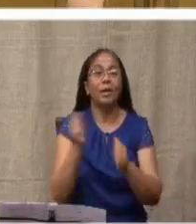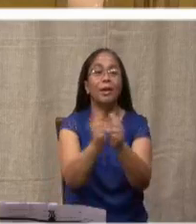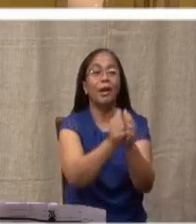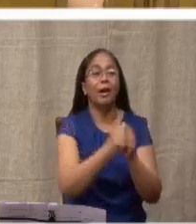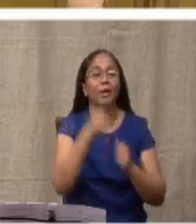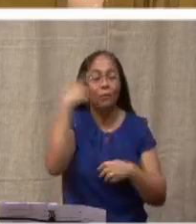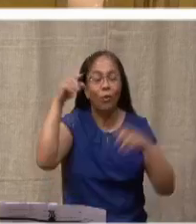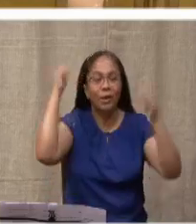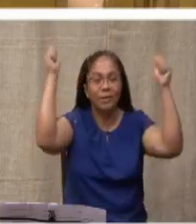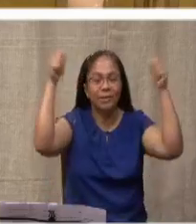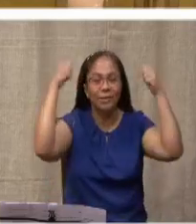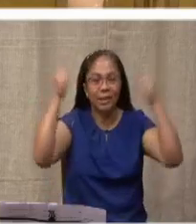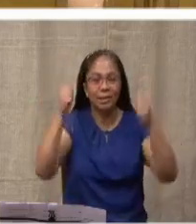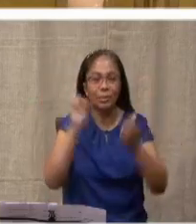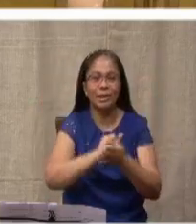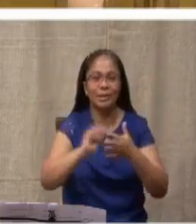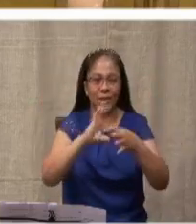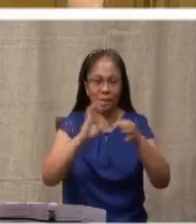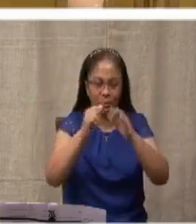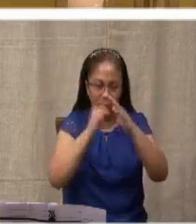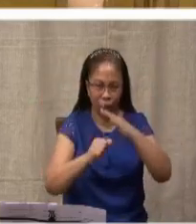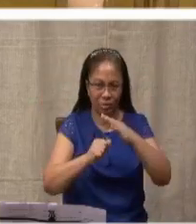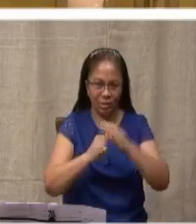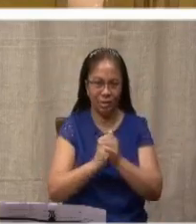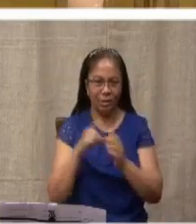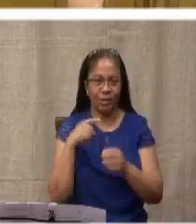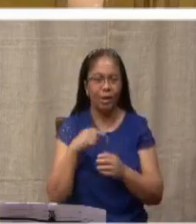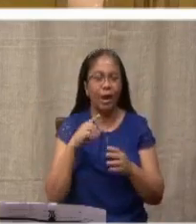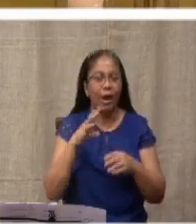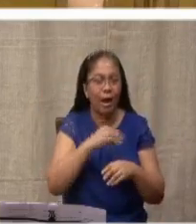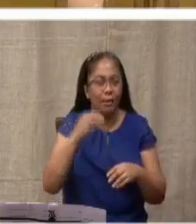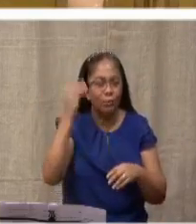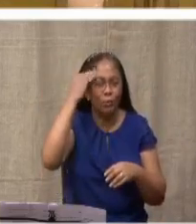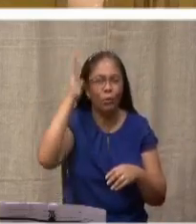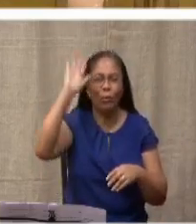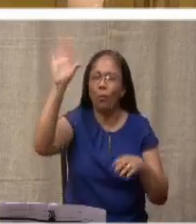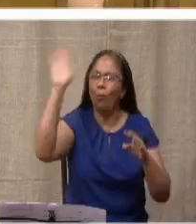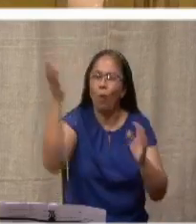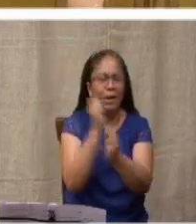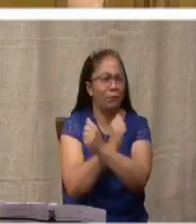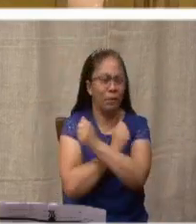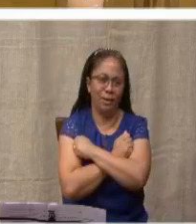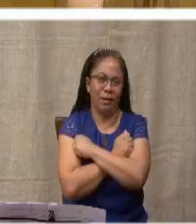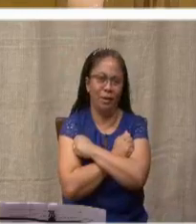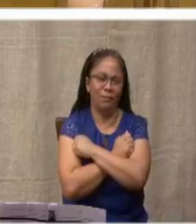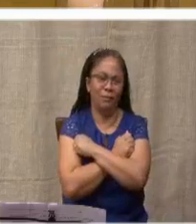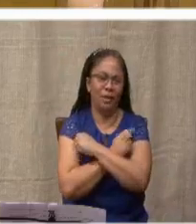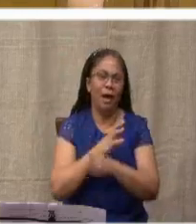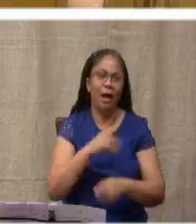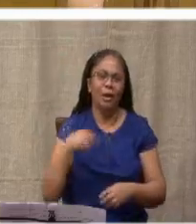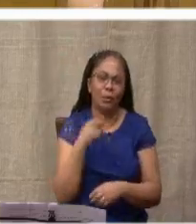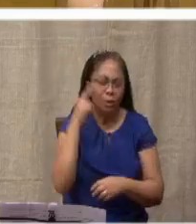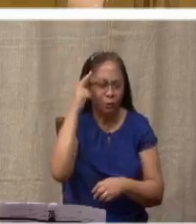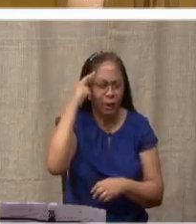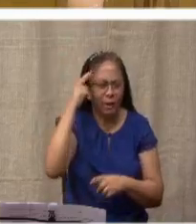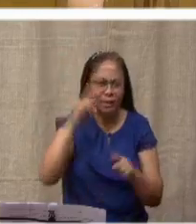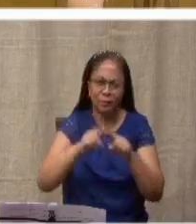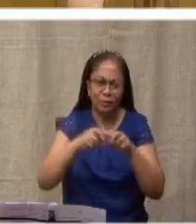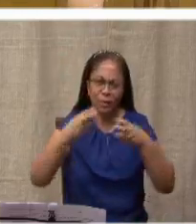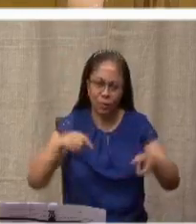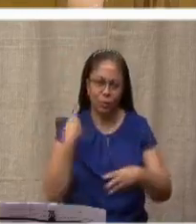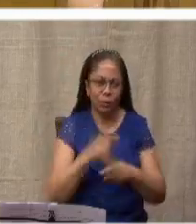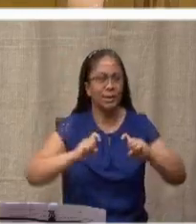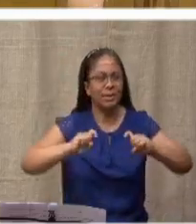celebrate these sacred mysteries and to know god's incredible love and recognize in many ways that we have